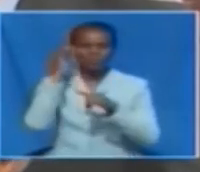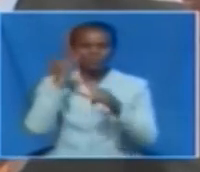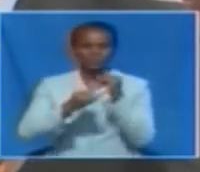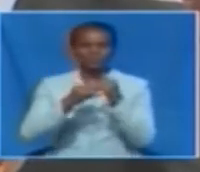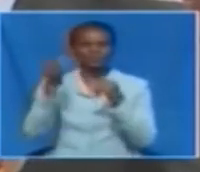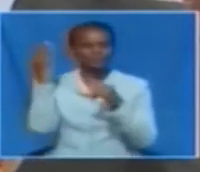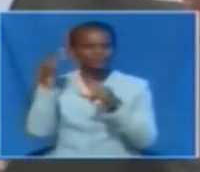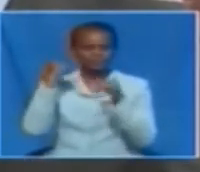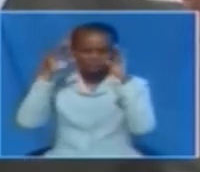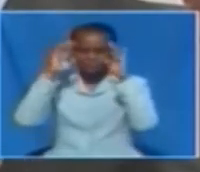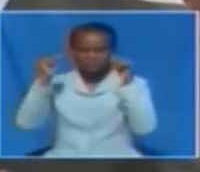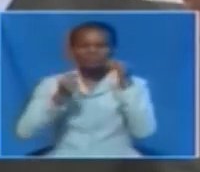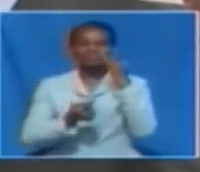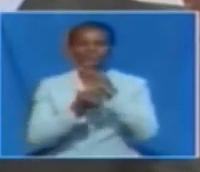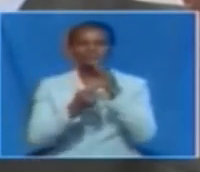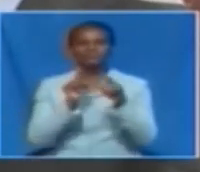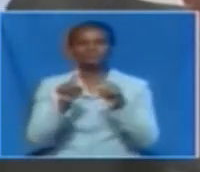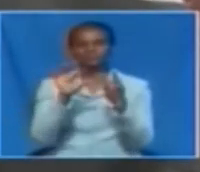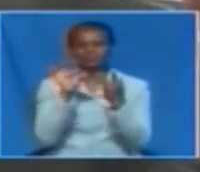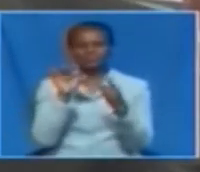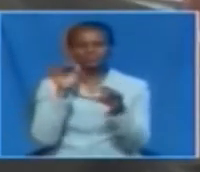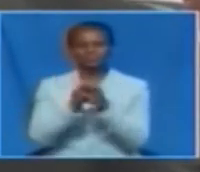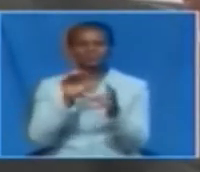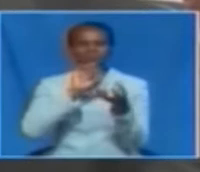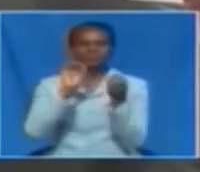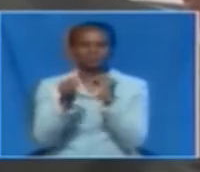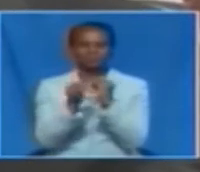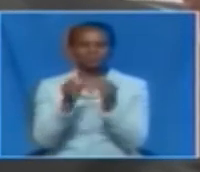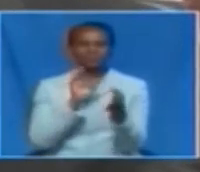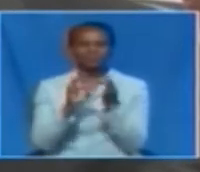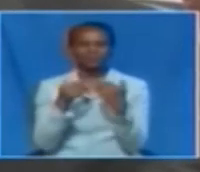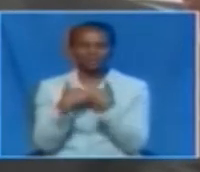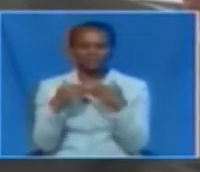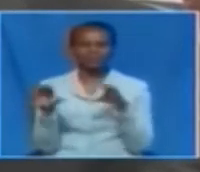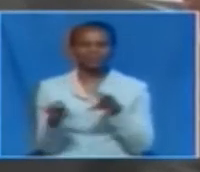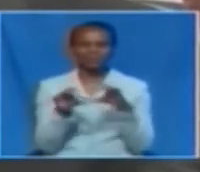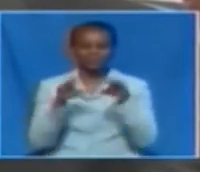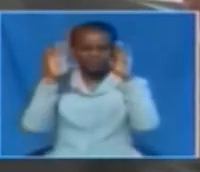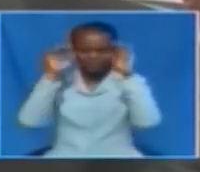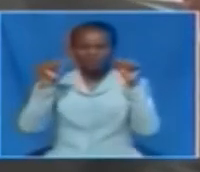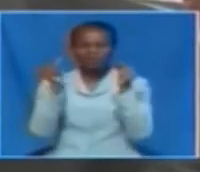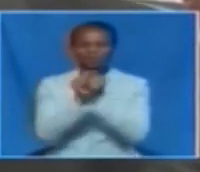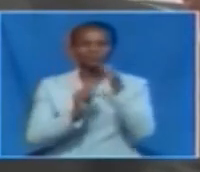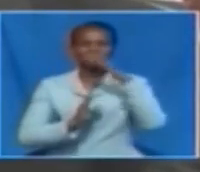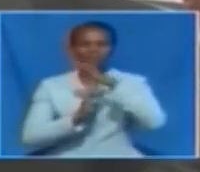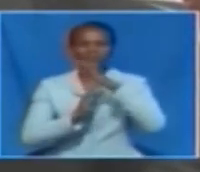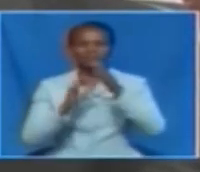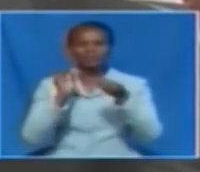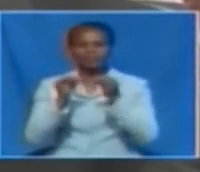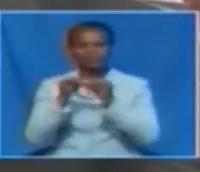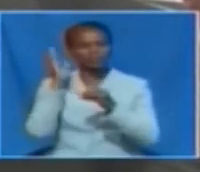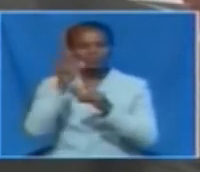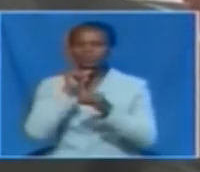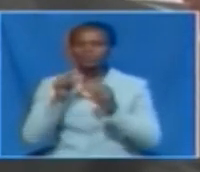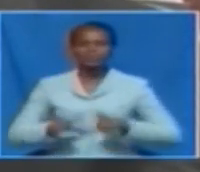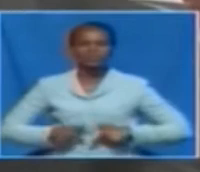president term. They chose that in the opposition, if you have an acting president with a limited mandate, he would not survive,